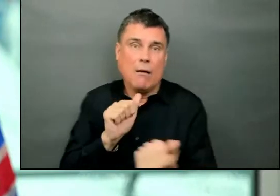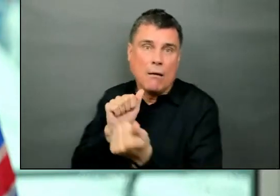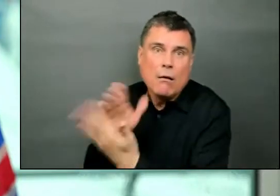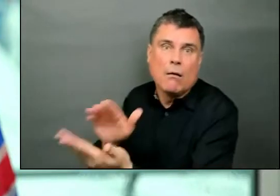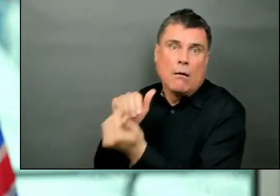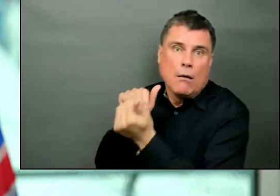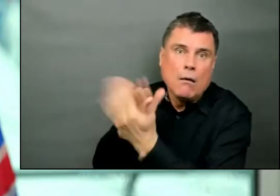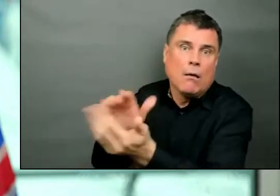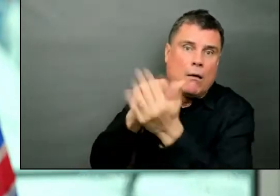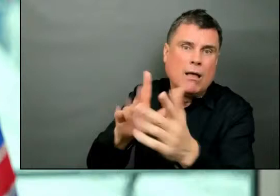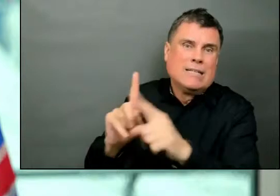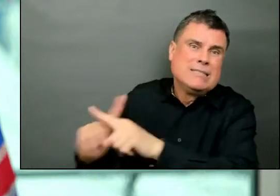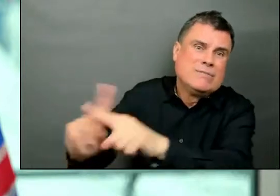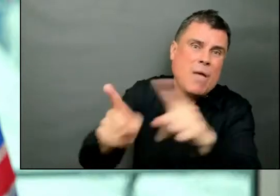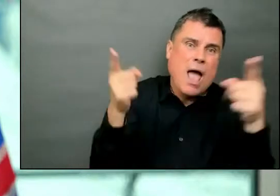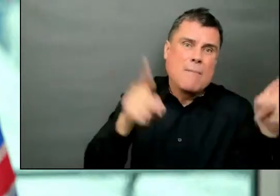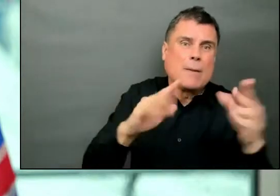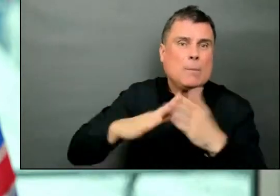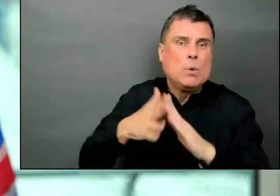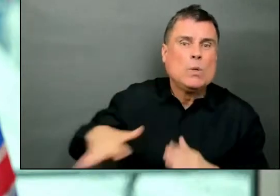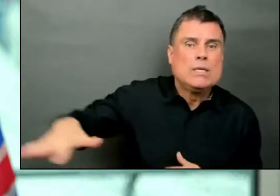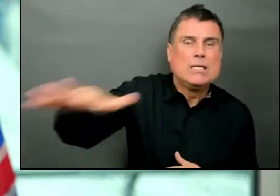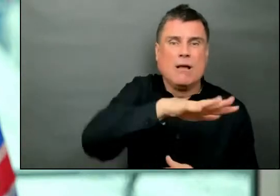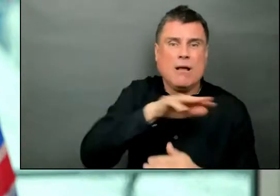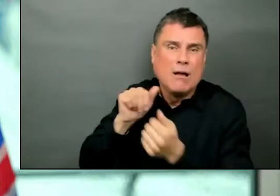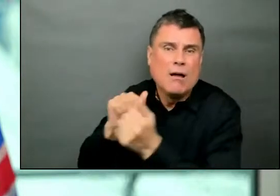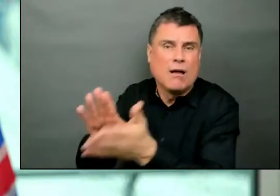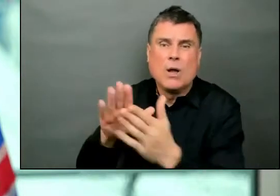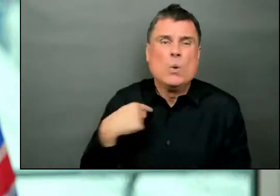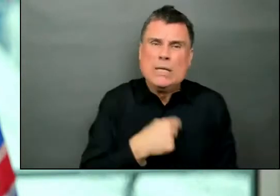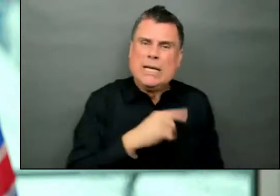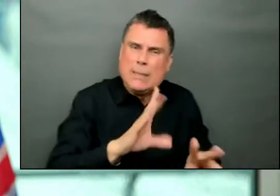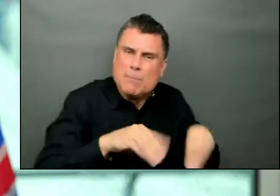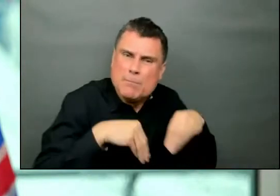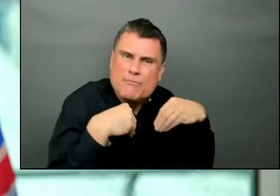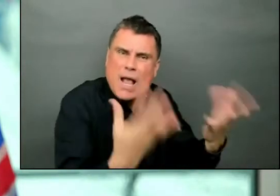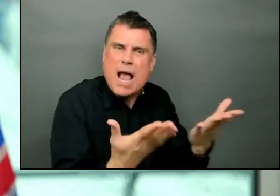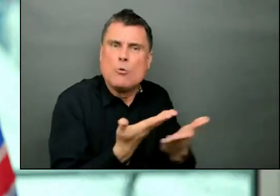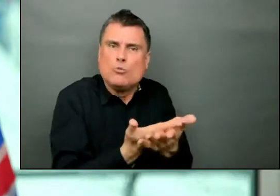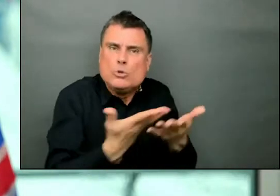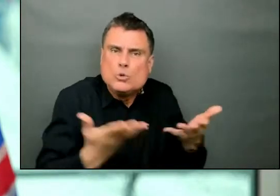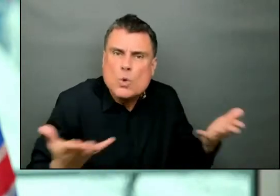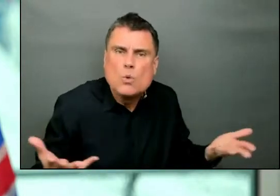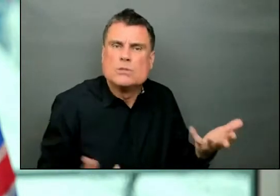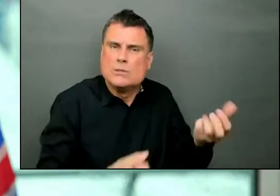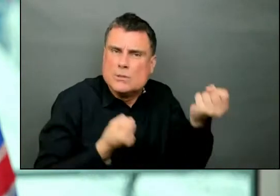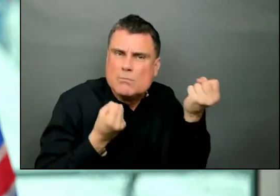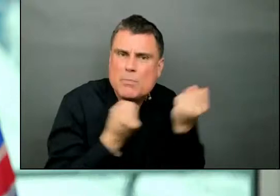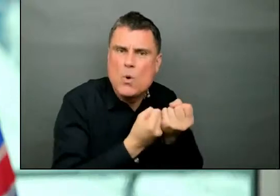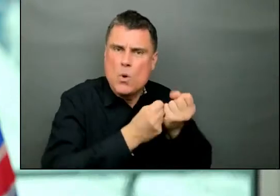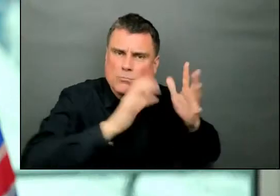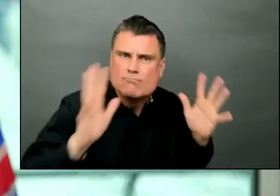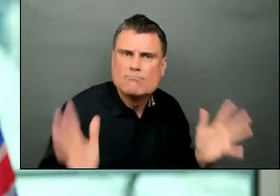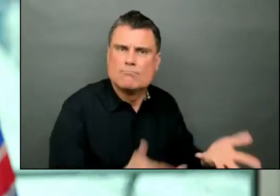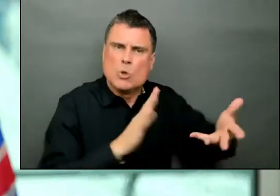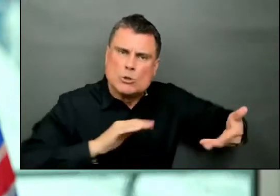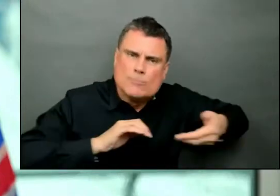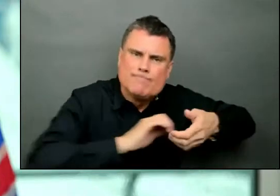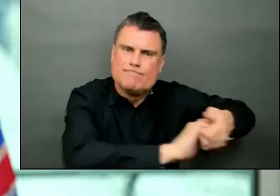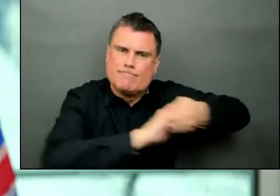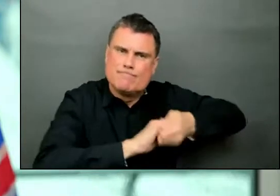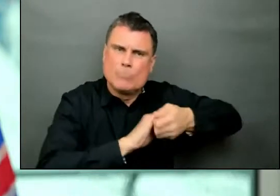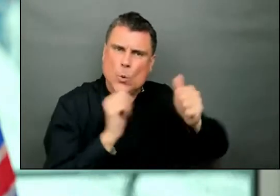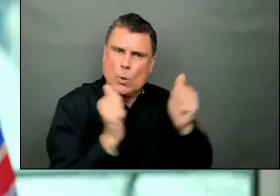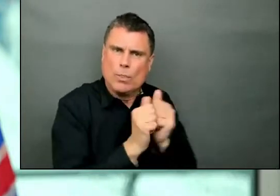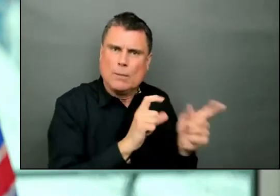and we talked about the need to provide them with the resources to support working together to help address,